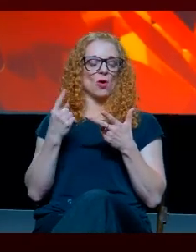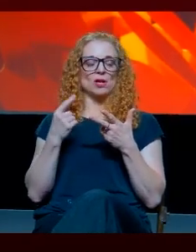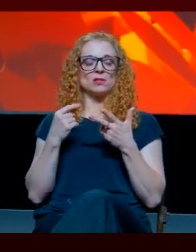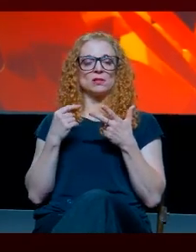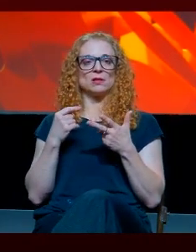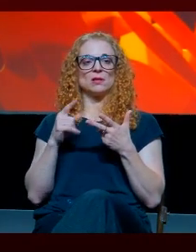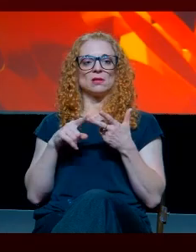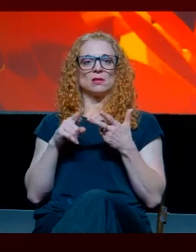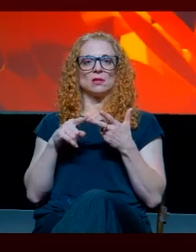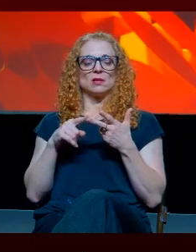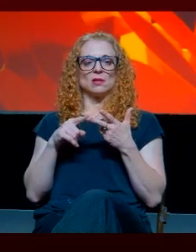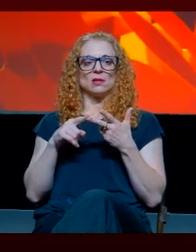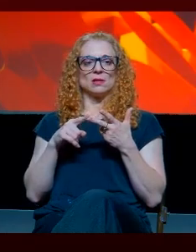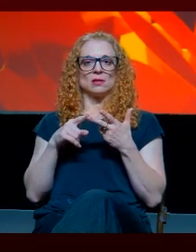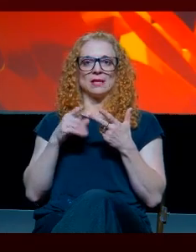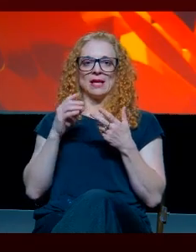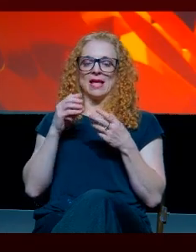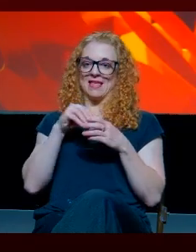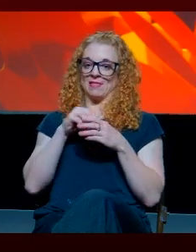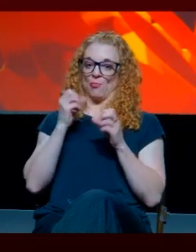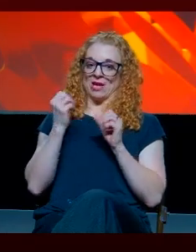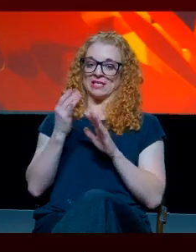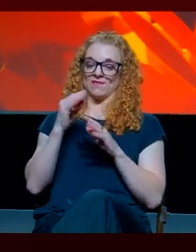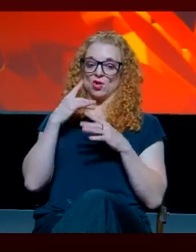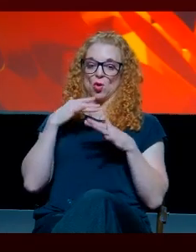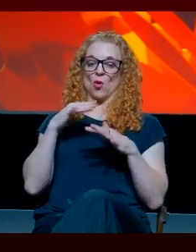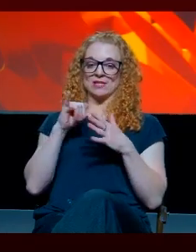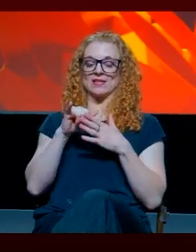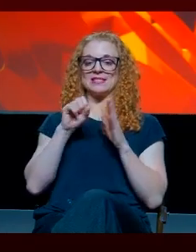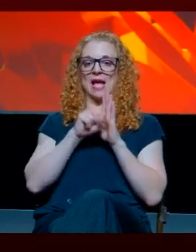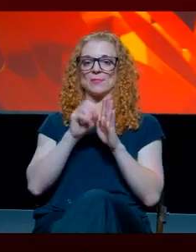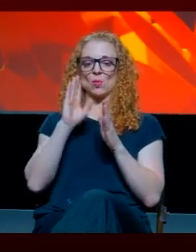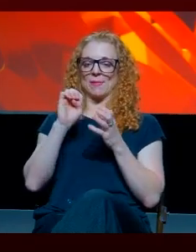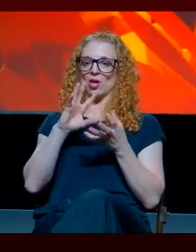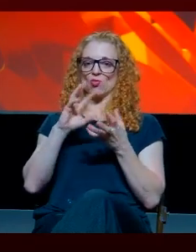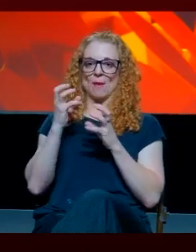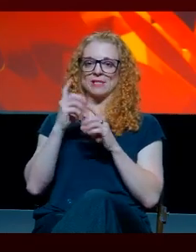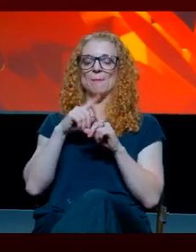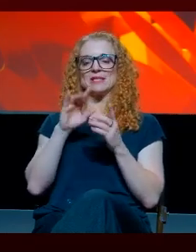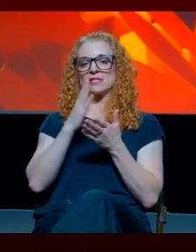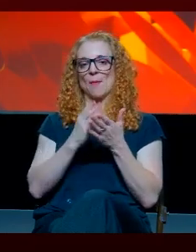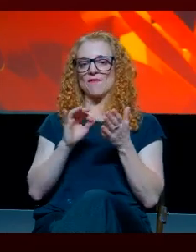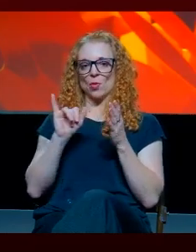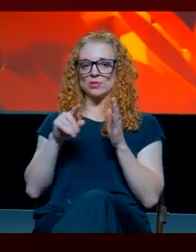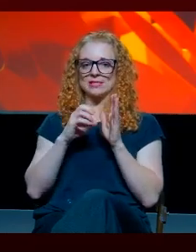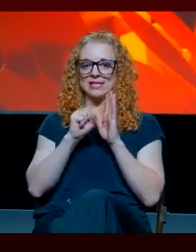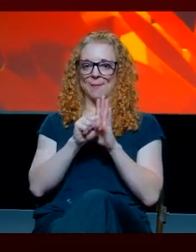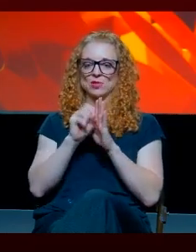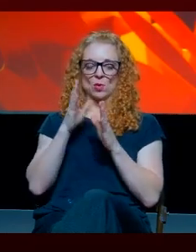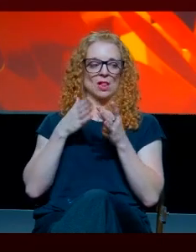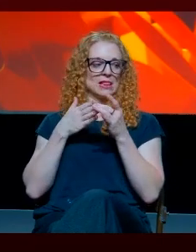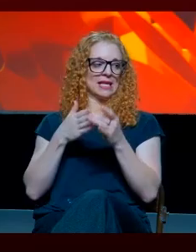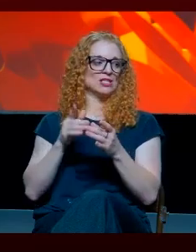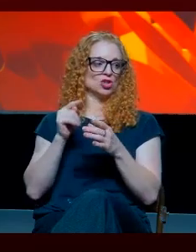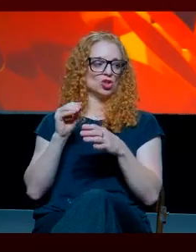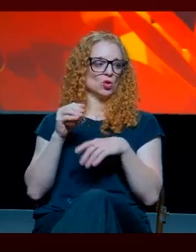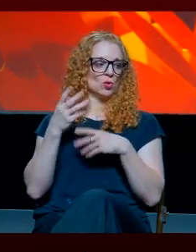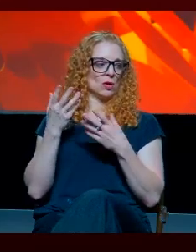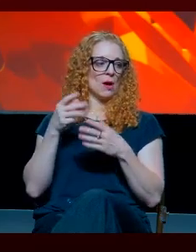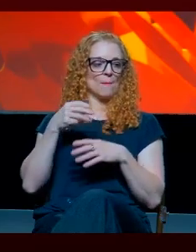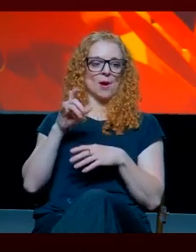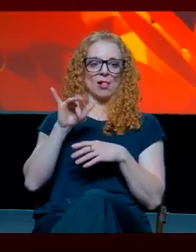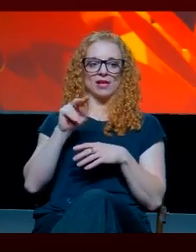is saying even in the presence of noise, the samples will be corrupted, but some of those samples will lead to, that will lead to a